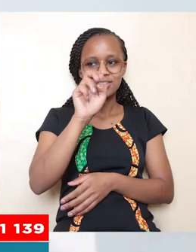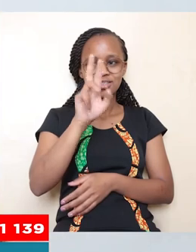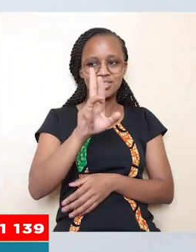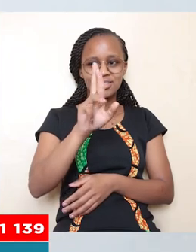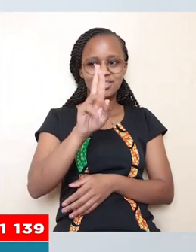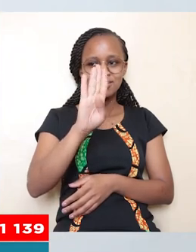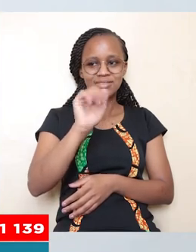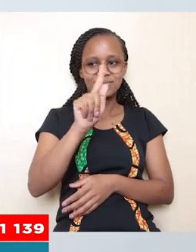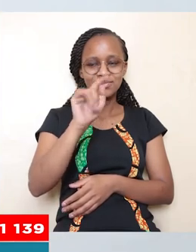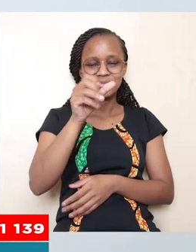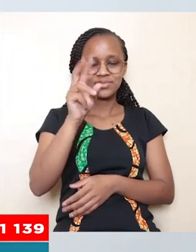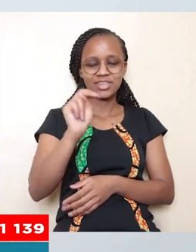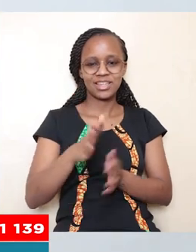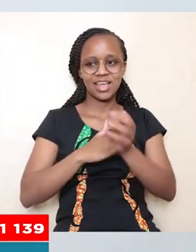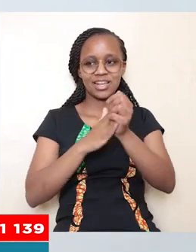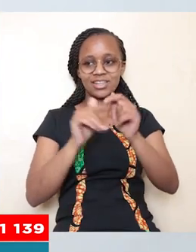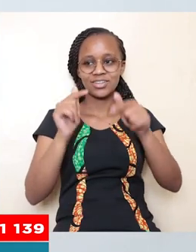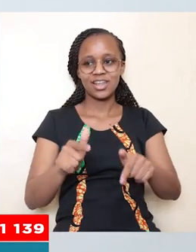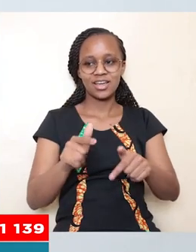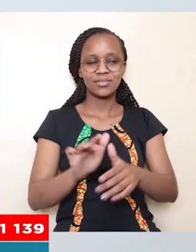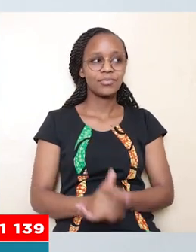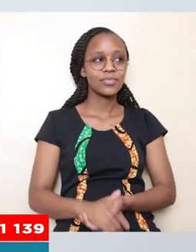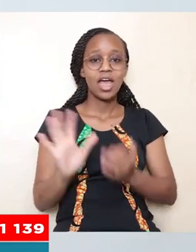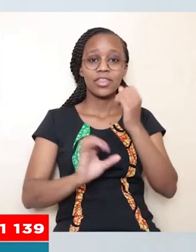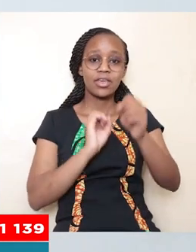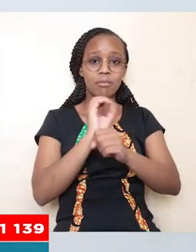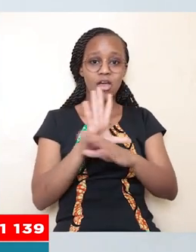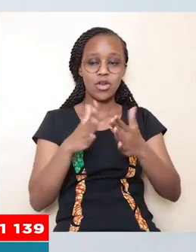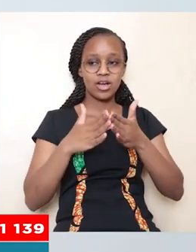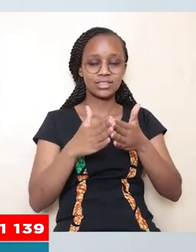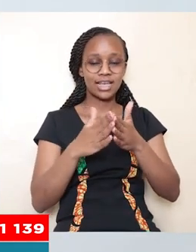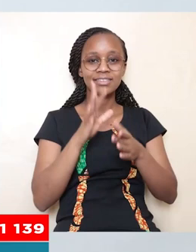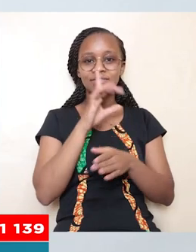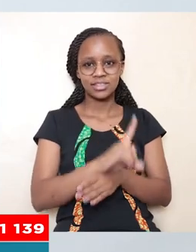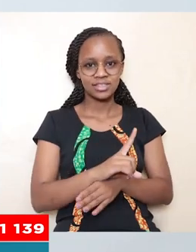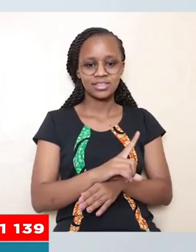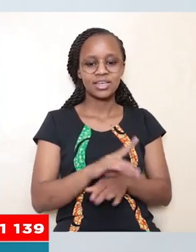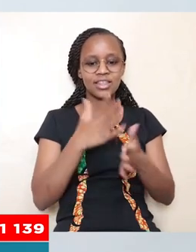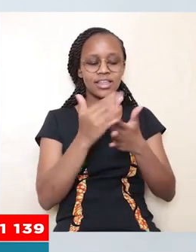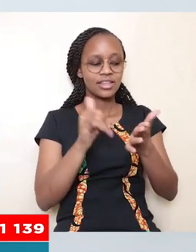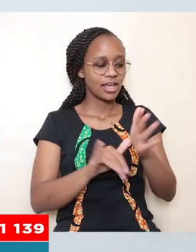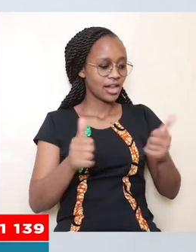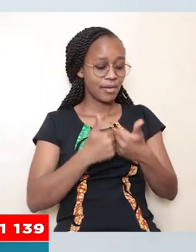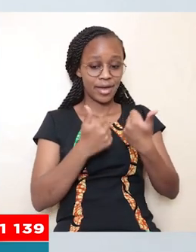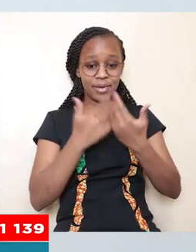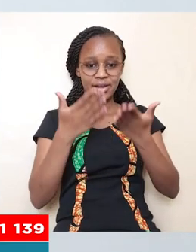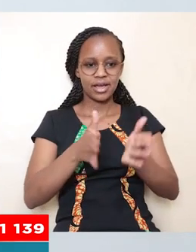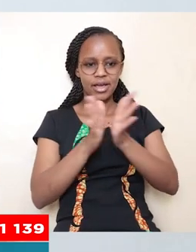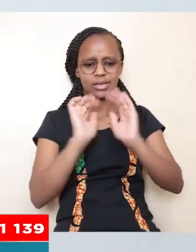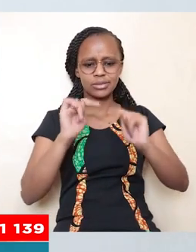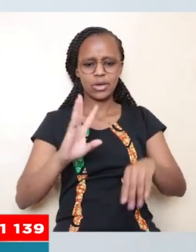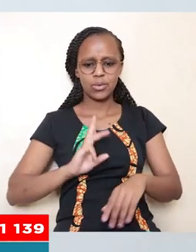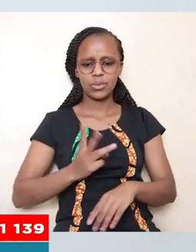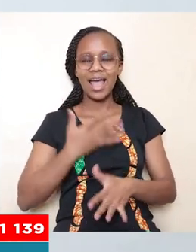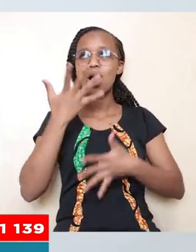leading in breaking our marriages today. And these ones are now have led to the perversions I'm talking about. And today we